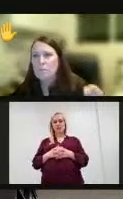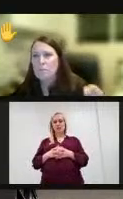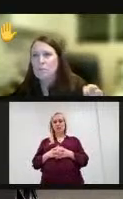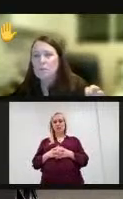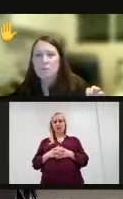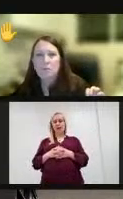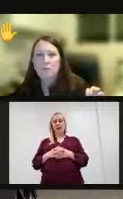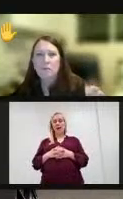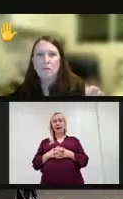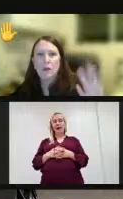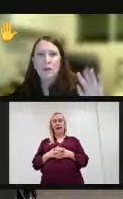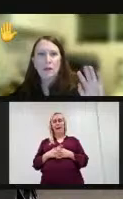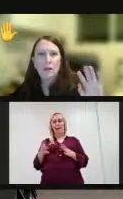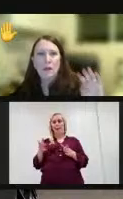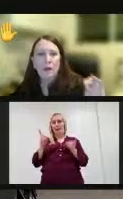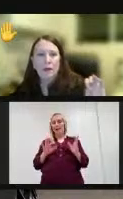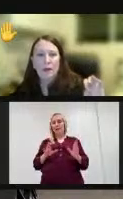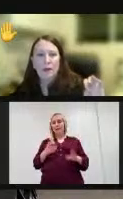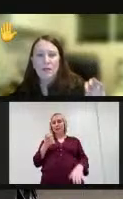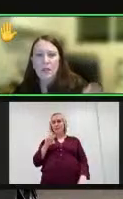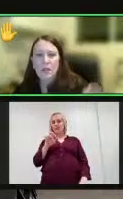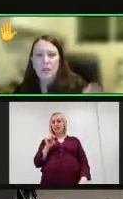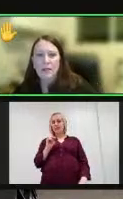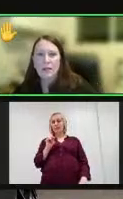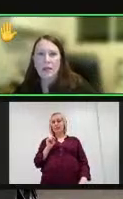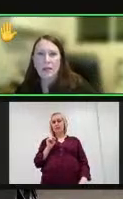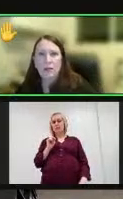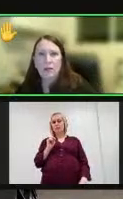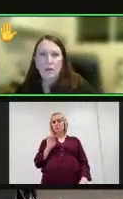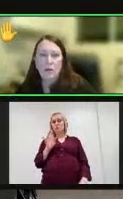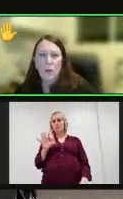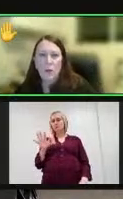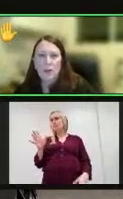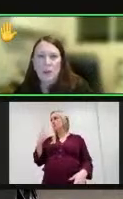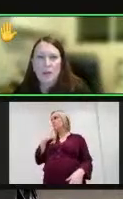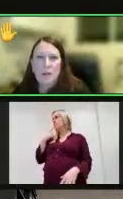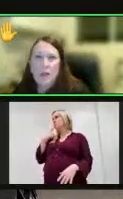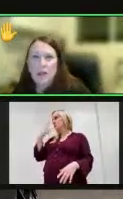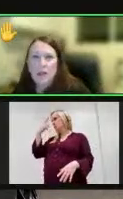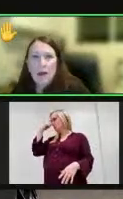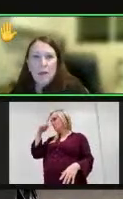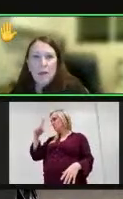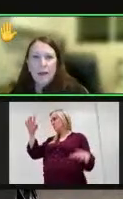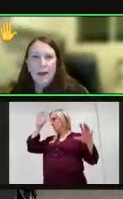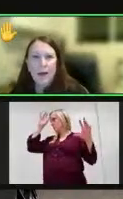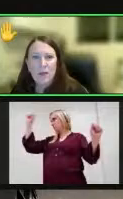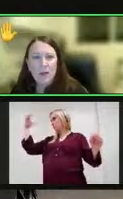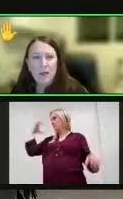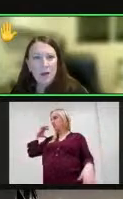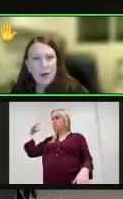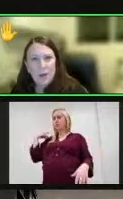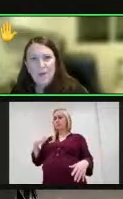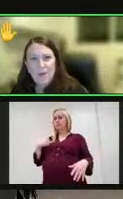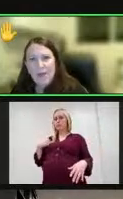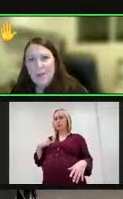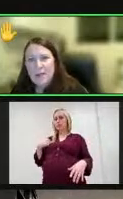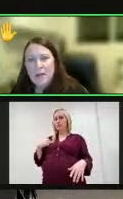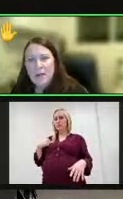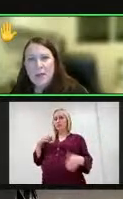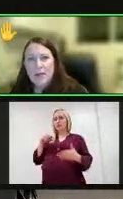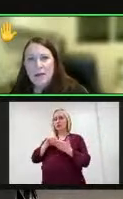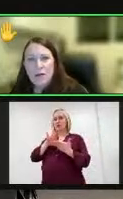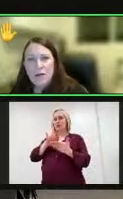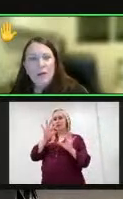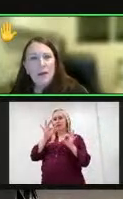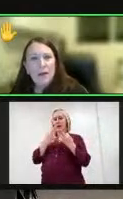And then, Durhayan. Yeah, I was just say to Superintendent Perry's comment, I put families in